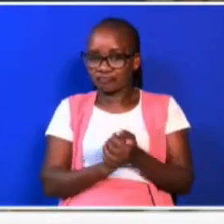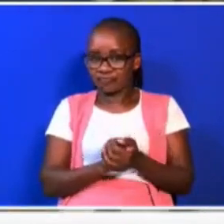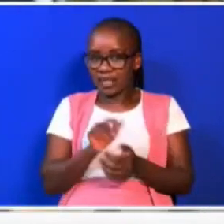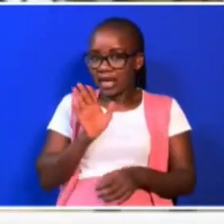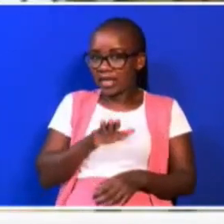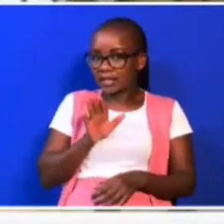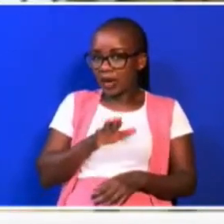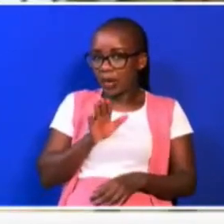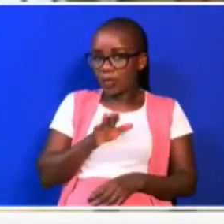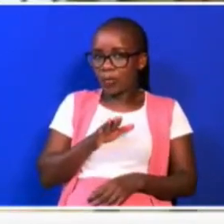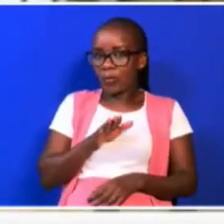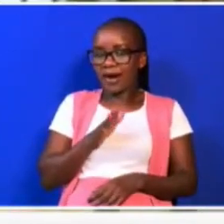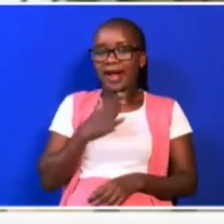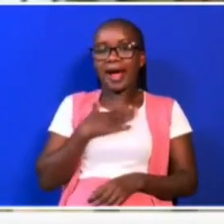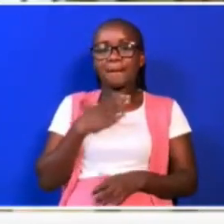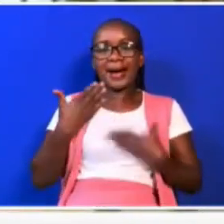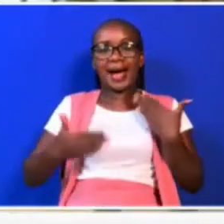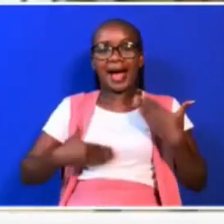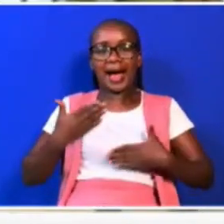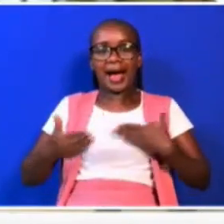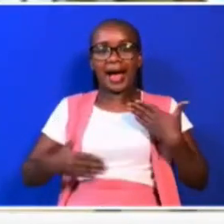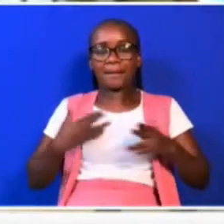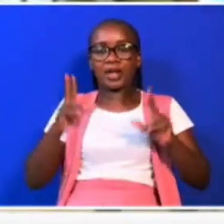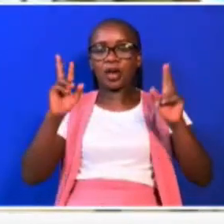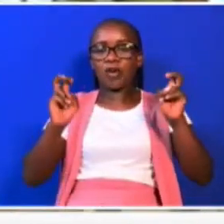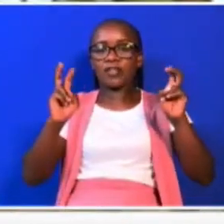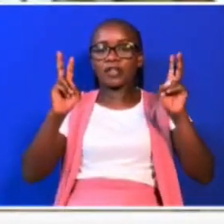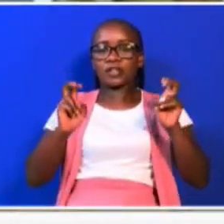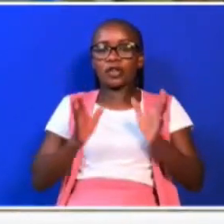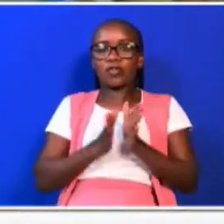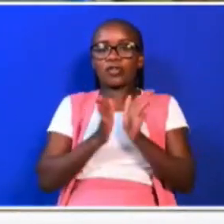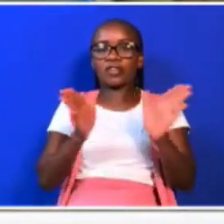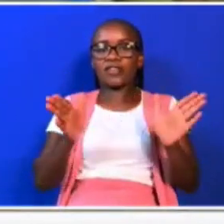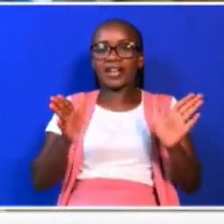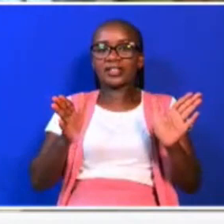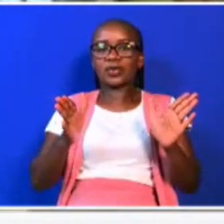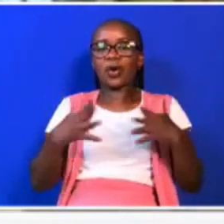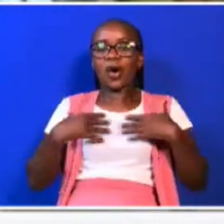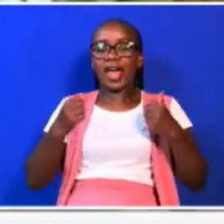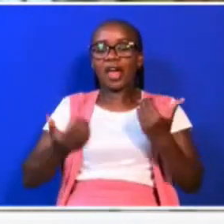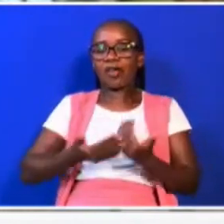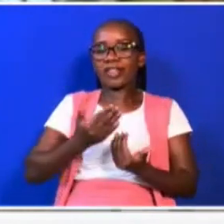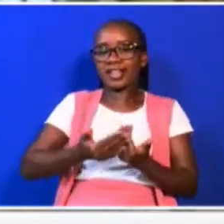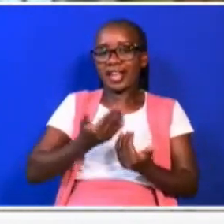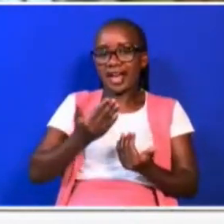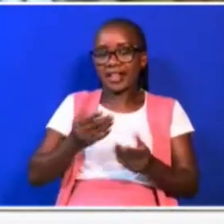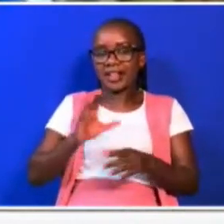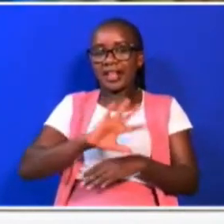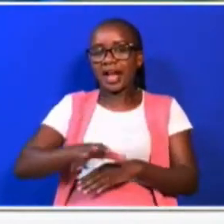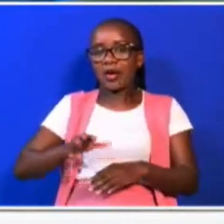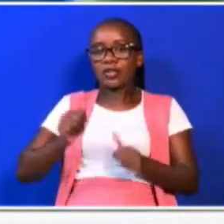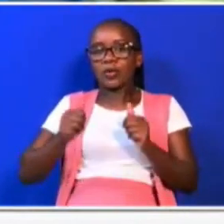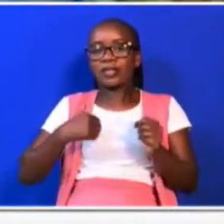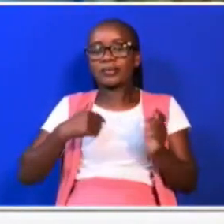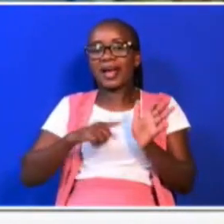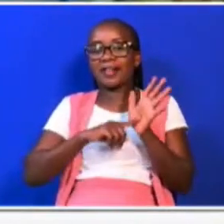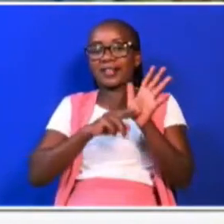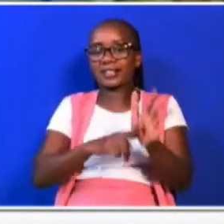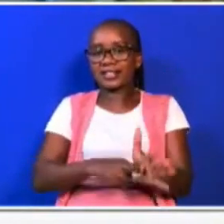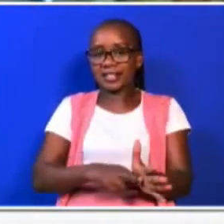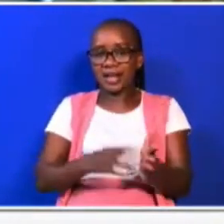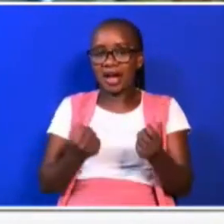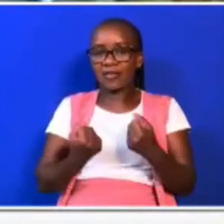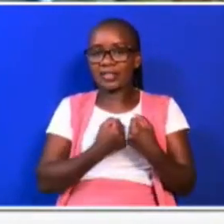woman, I'm very happy about the issue of the universal health care. The county that I represent, one